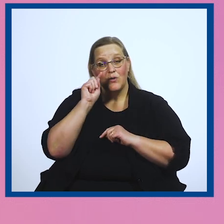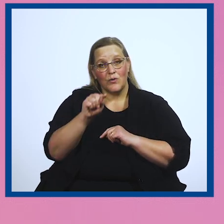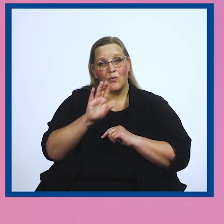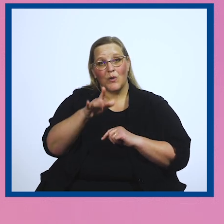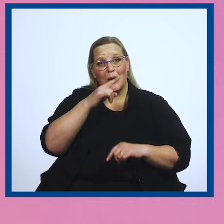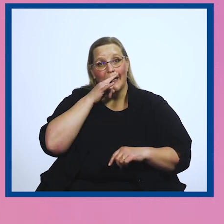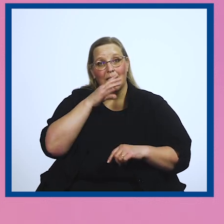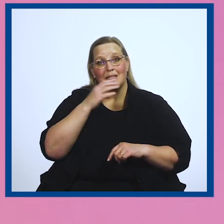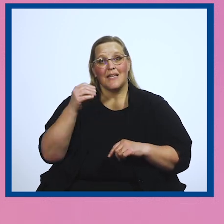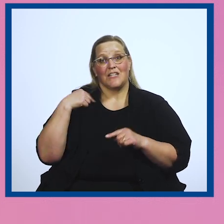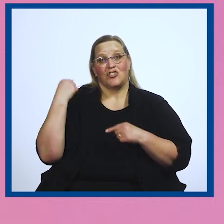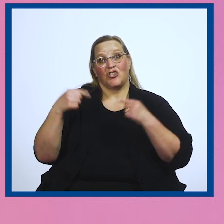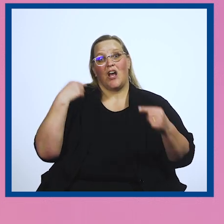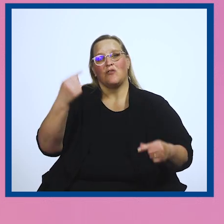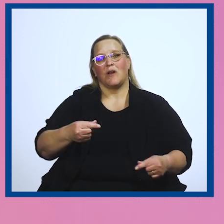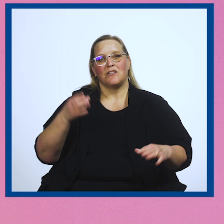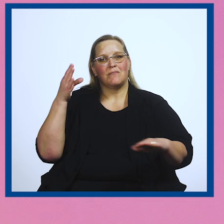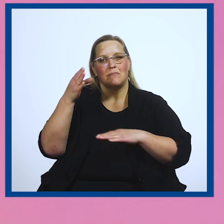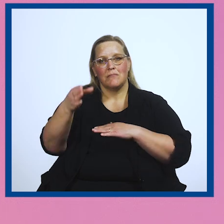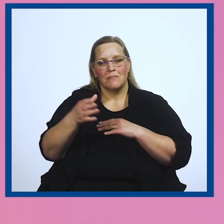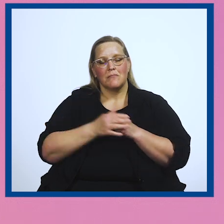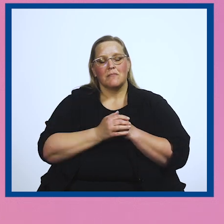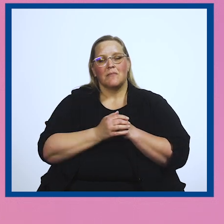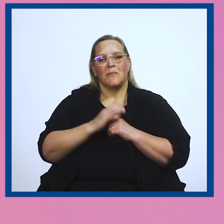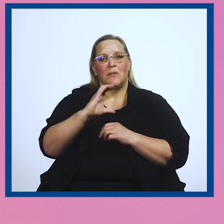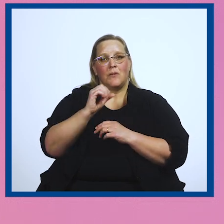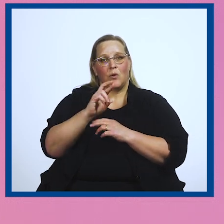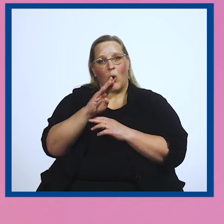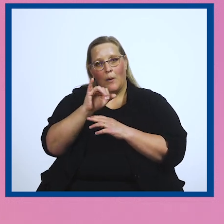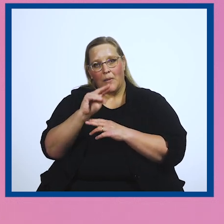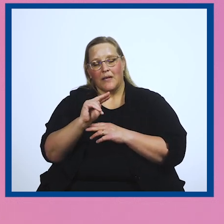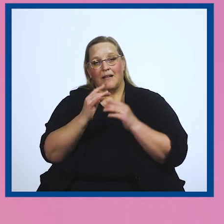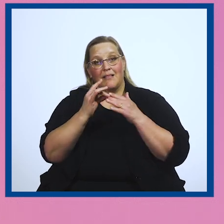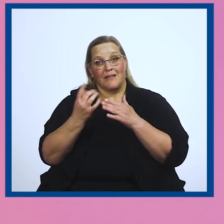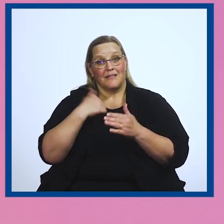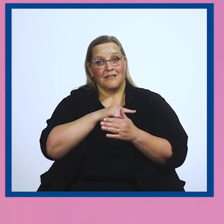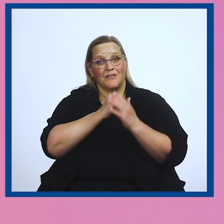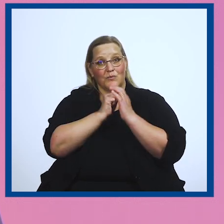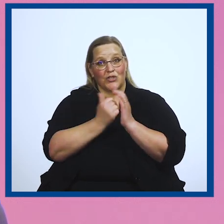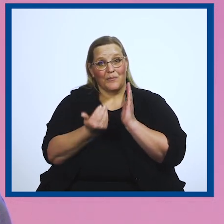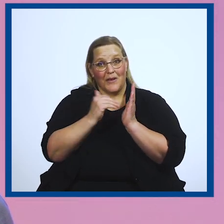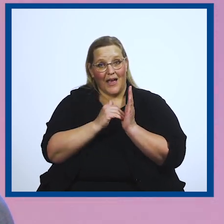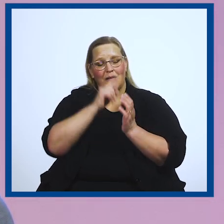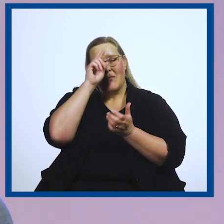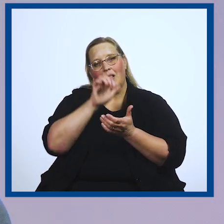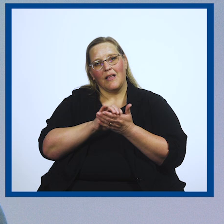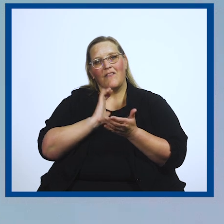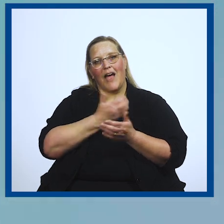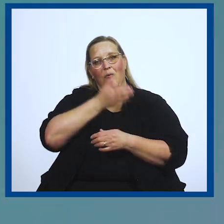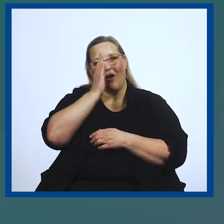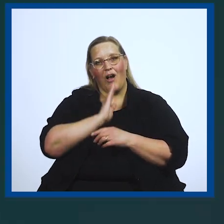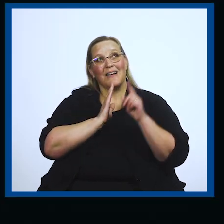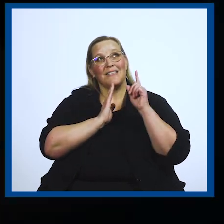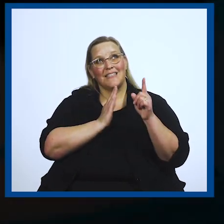generations of your family to come. As Corbin re-leads us in worship, let's believe that our God is a God of